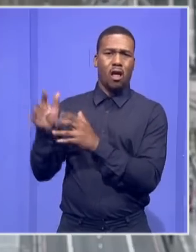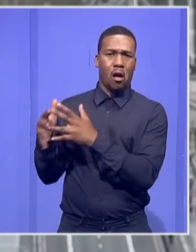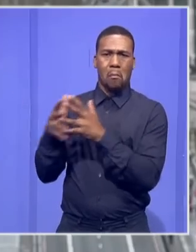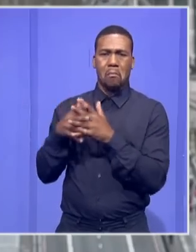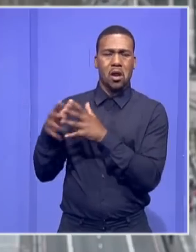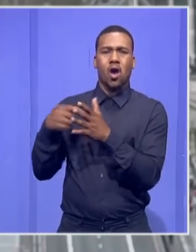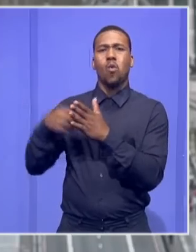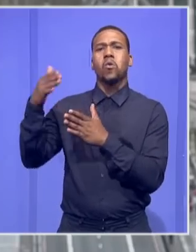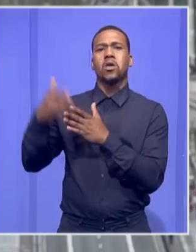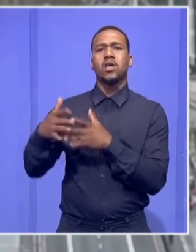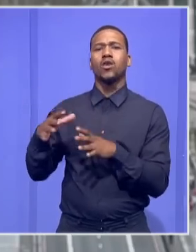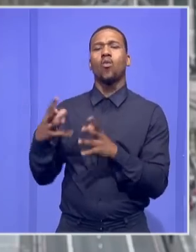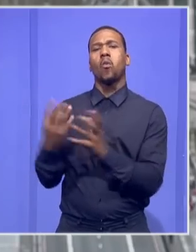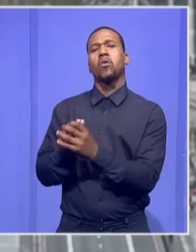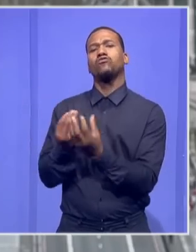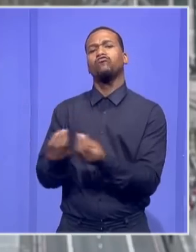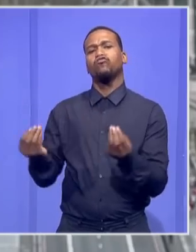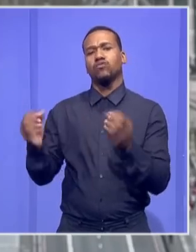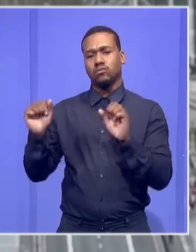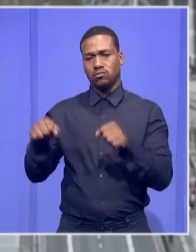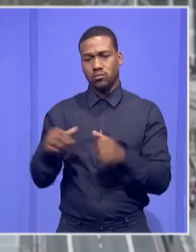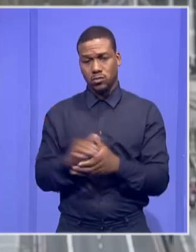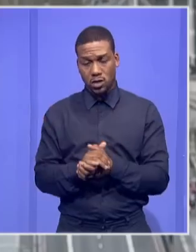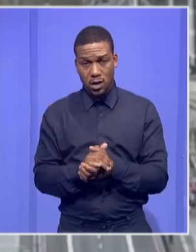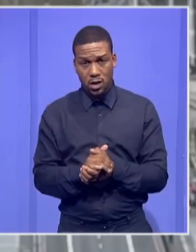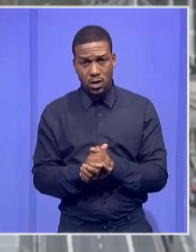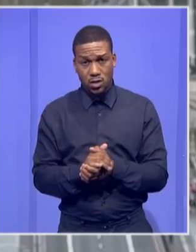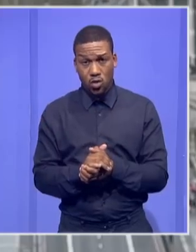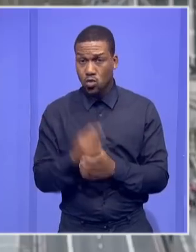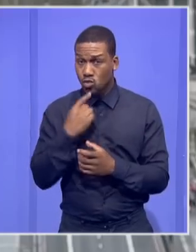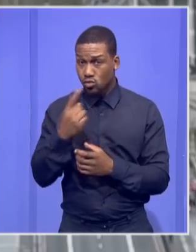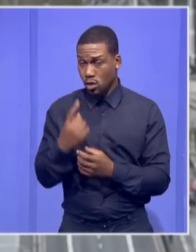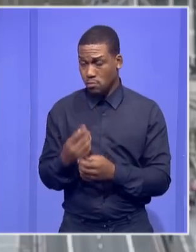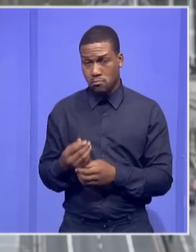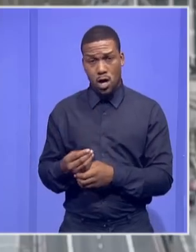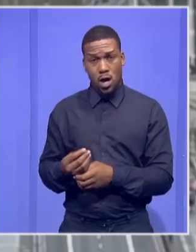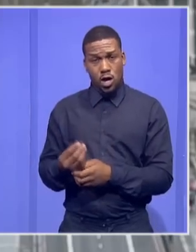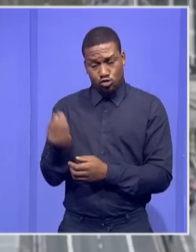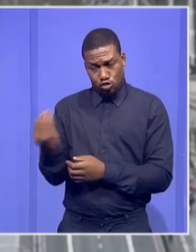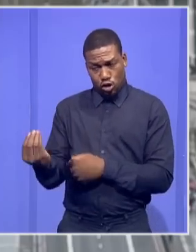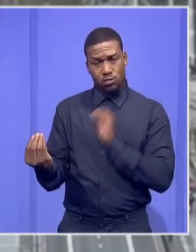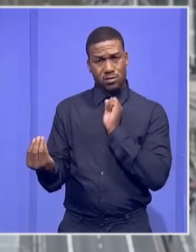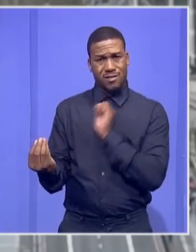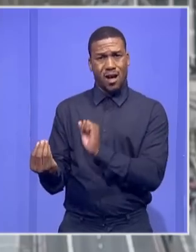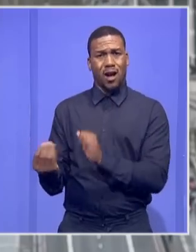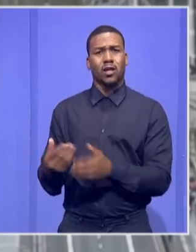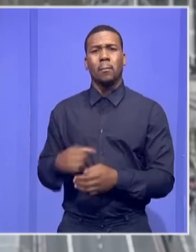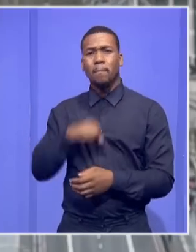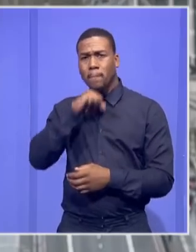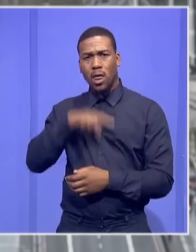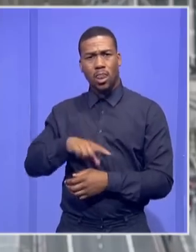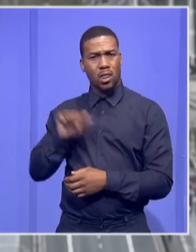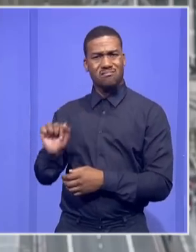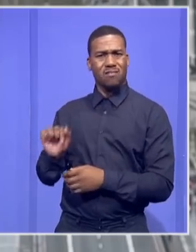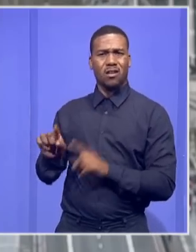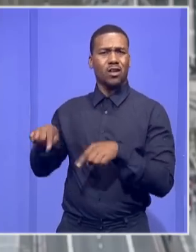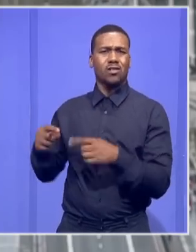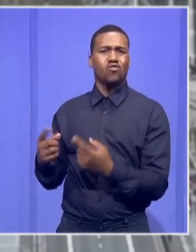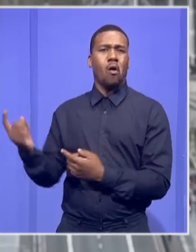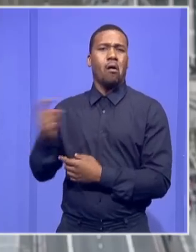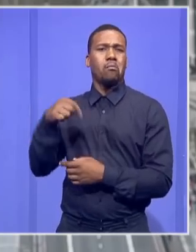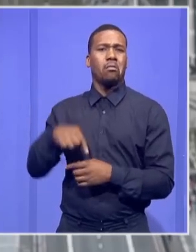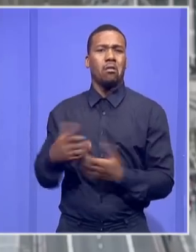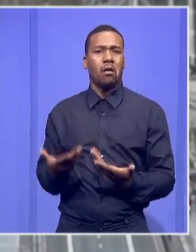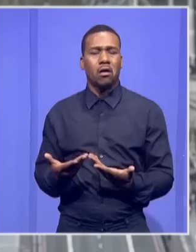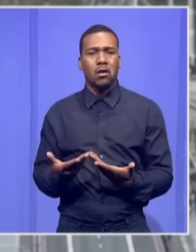is her child's birthday, so nobody can blame her. But of course, when you have the eyes of the world on you, and